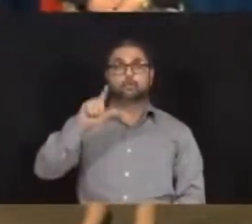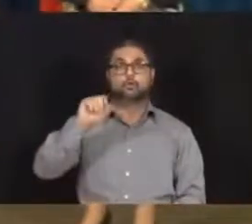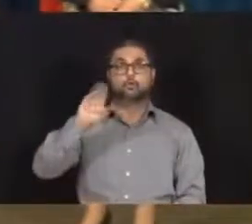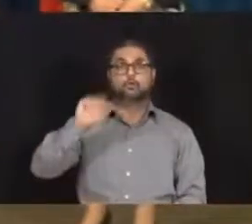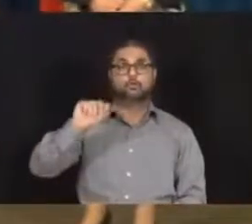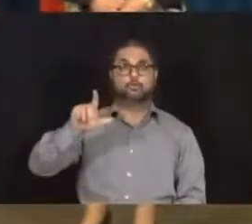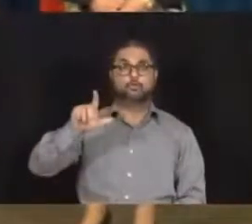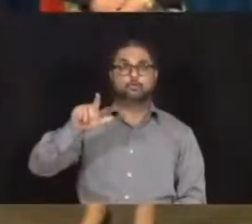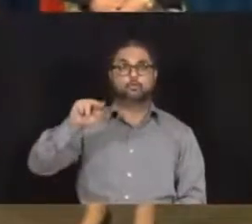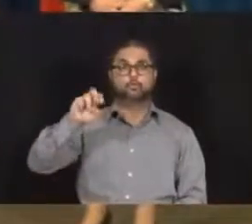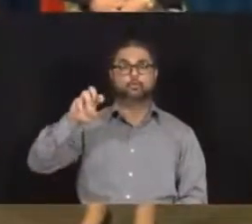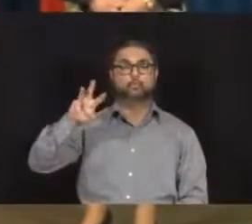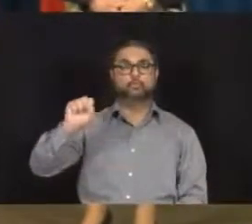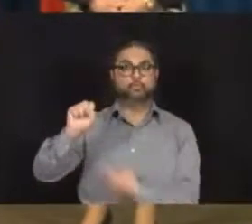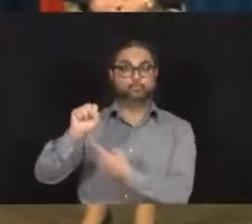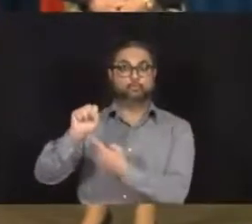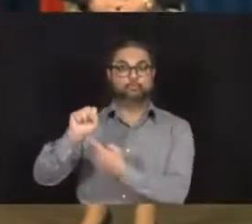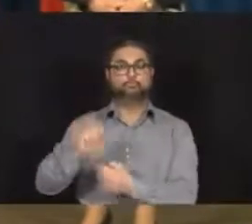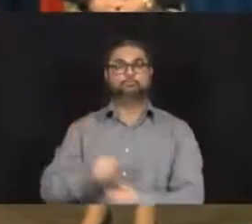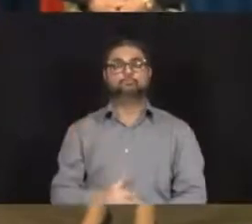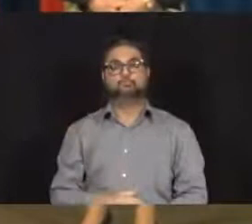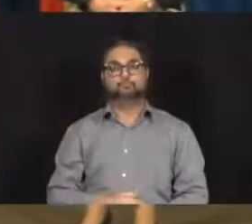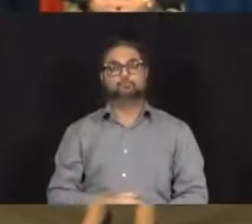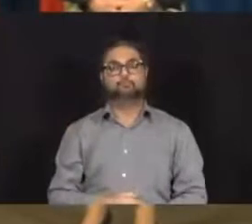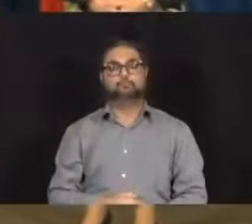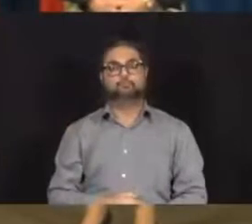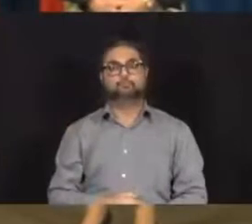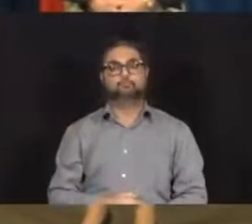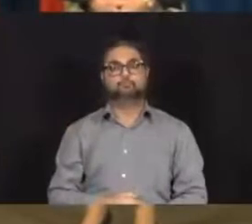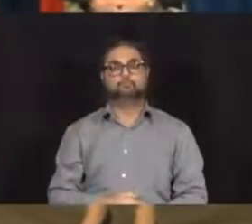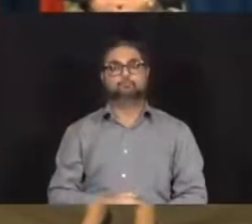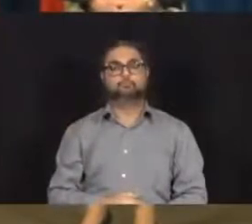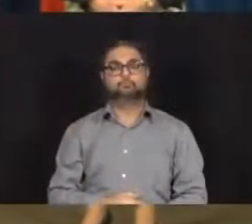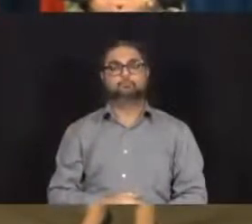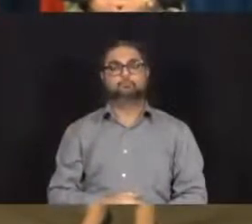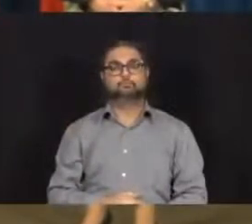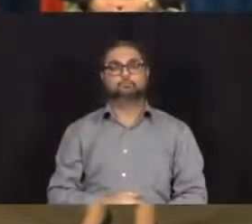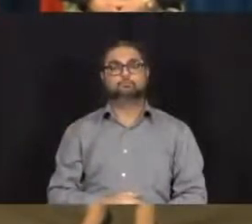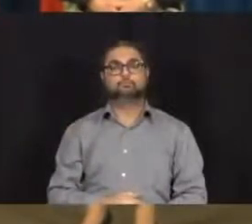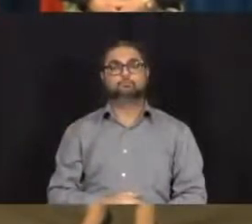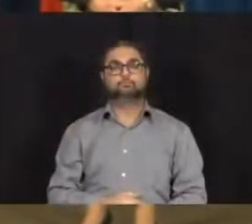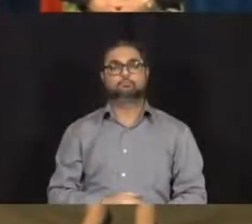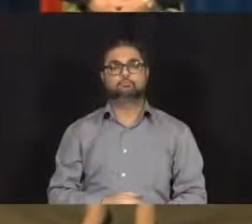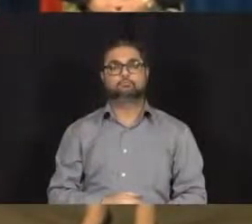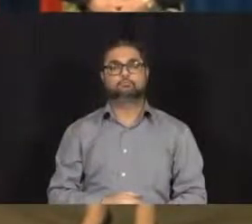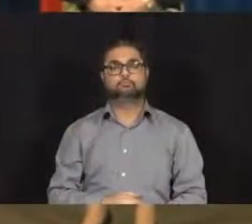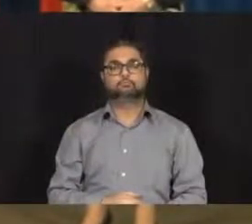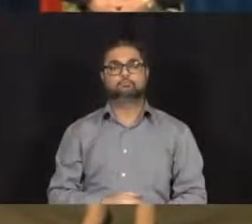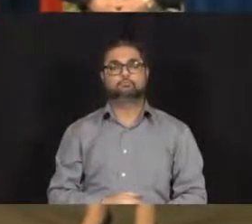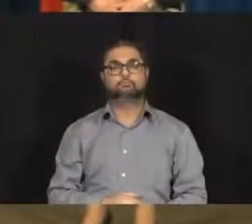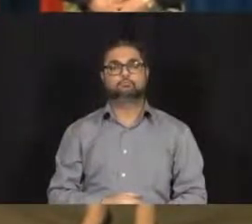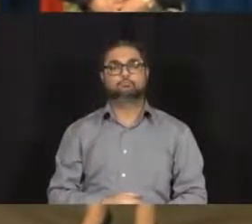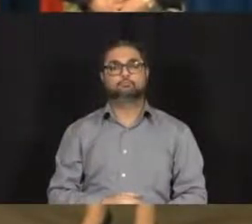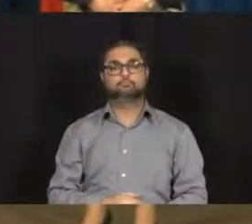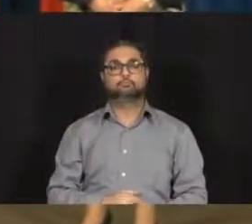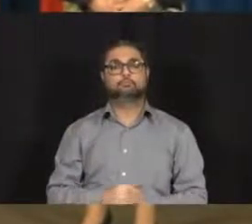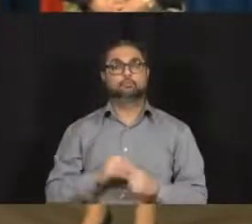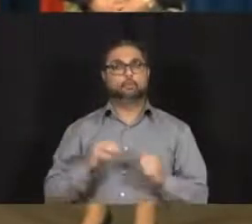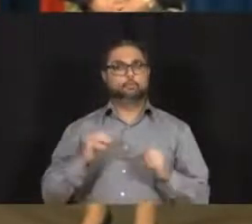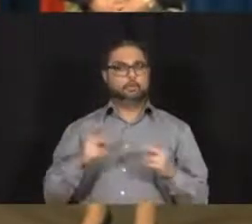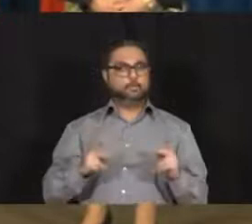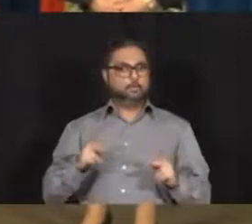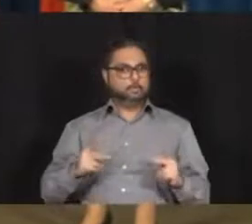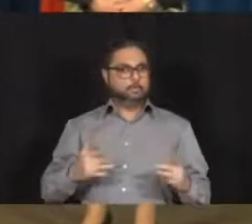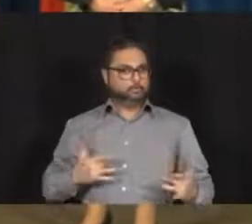ahead. Hey there, Premier. Travis. There are a lot of concerns about what's happening in First Nations communities in